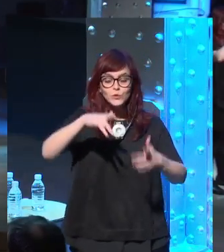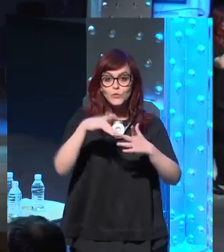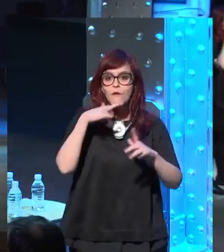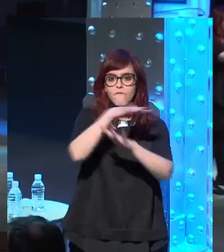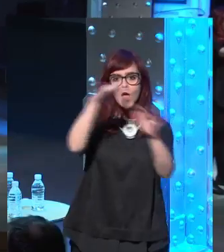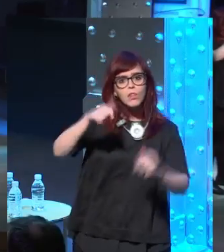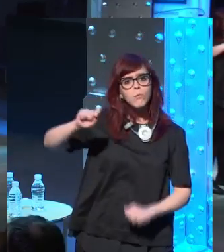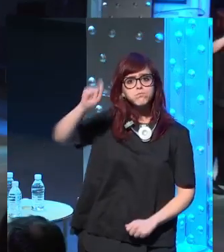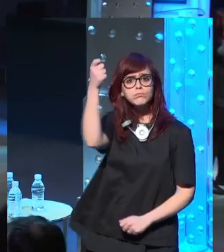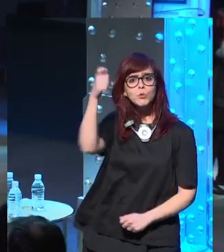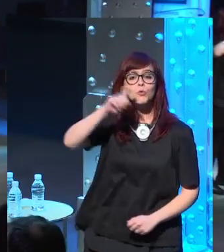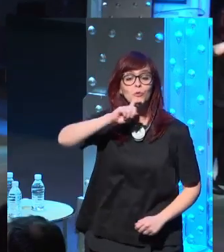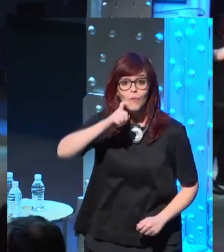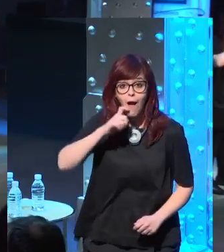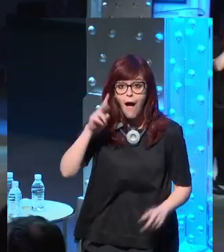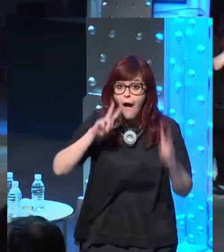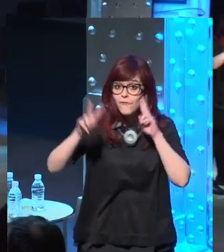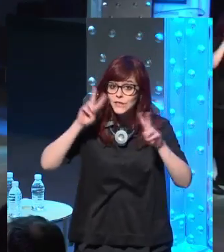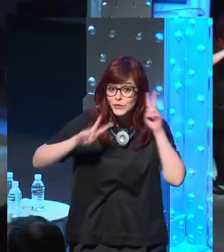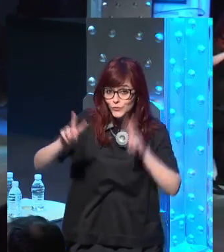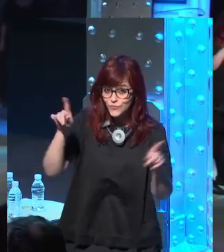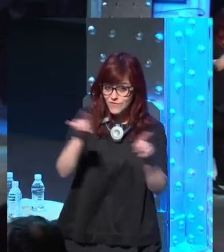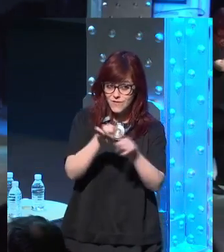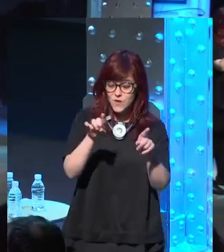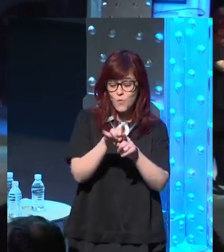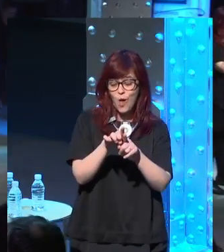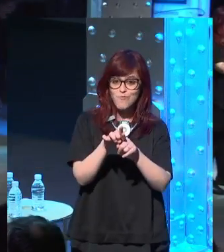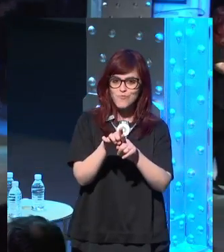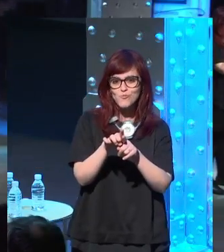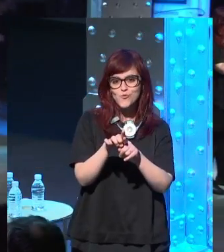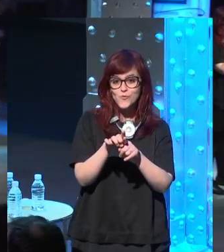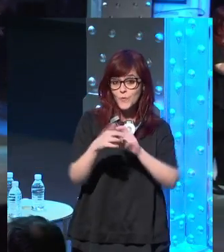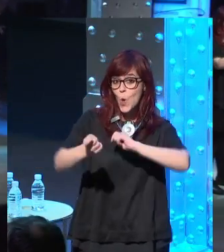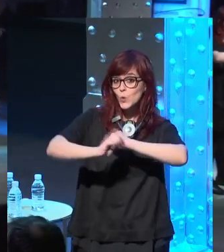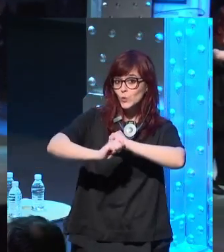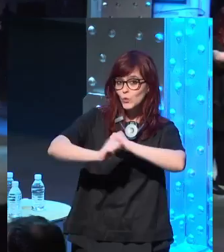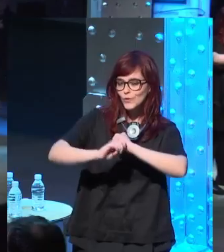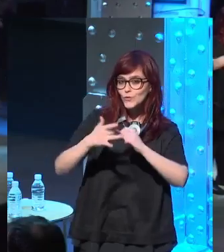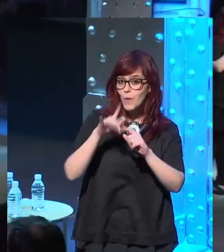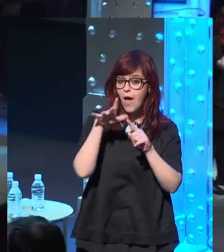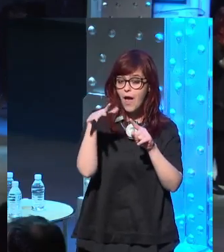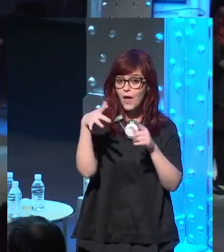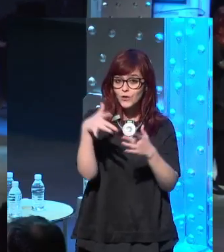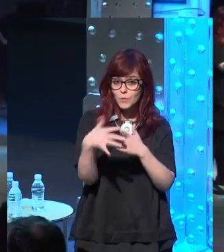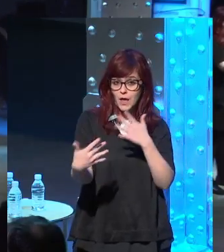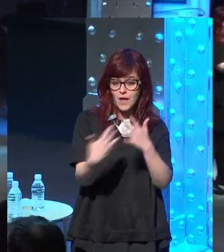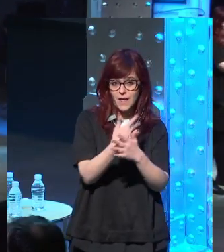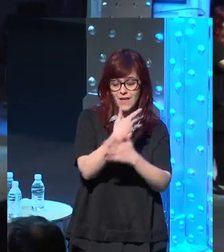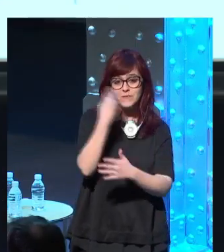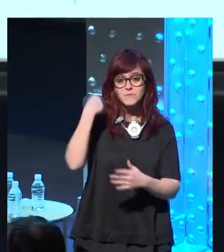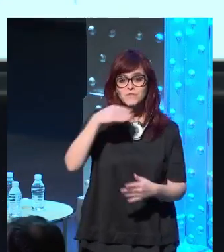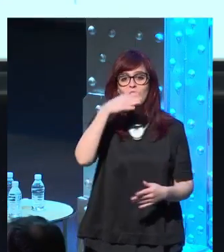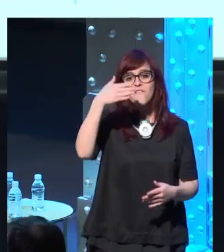learn today about what Norwegians do to increase their levels of happiness. And we will